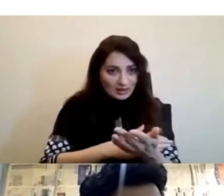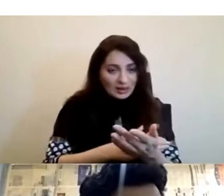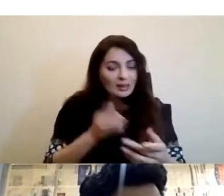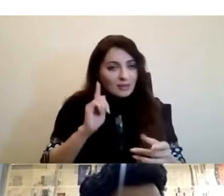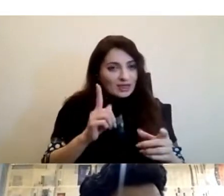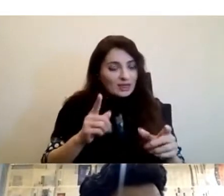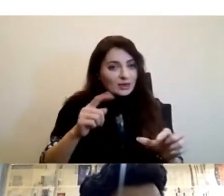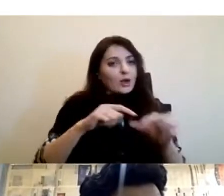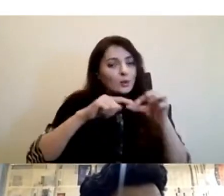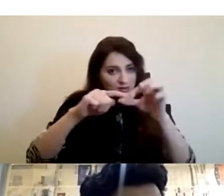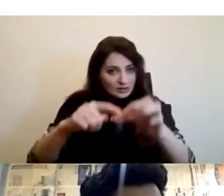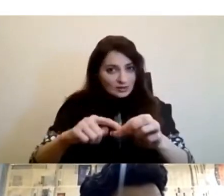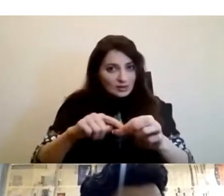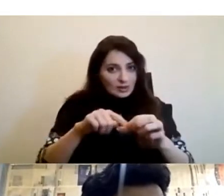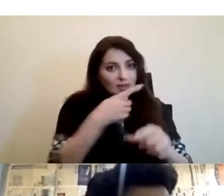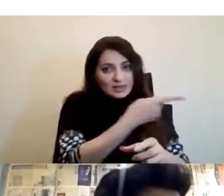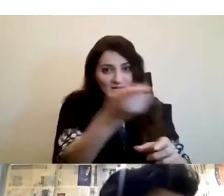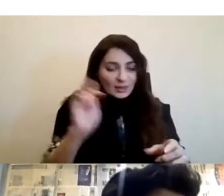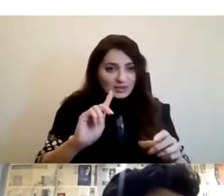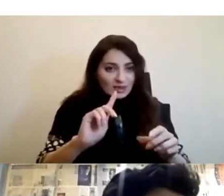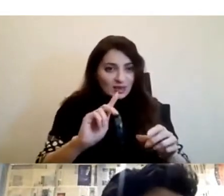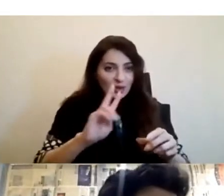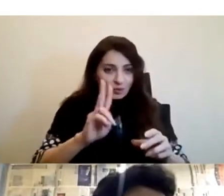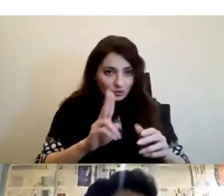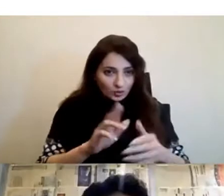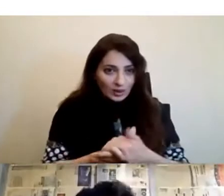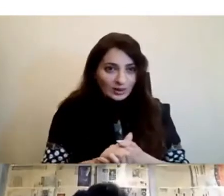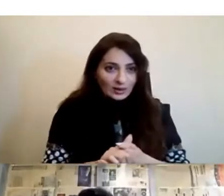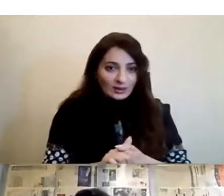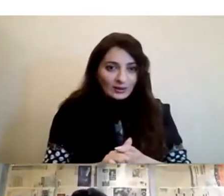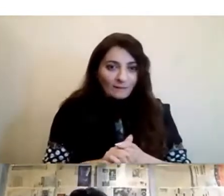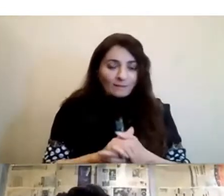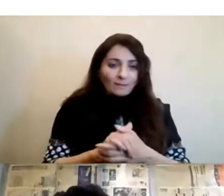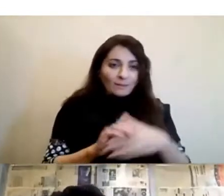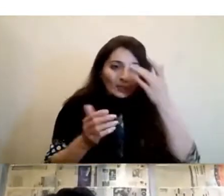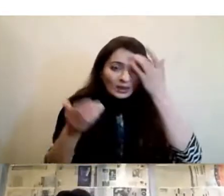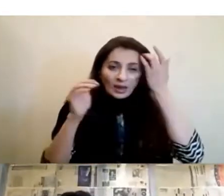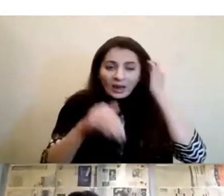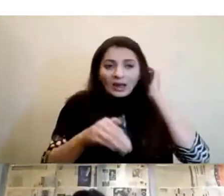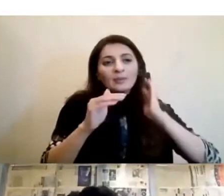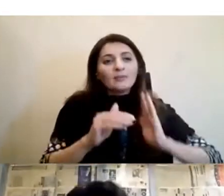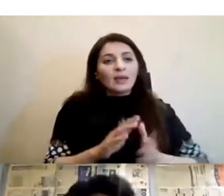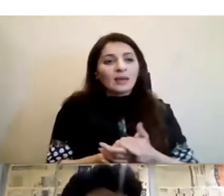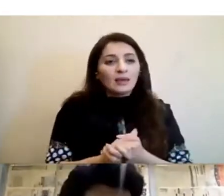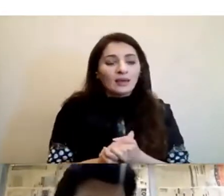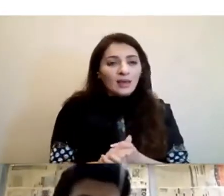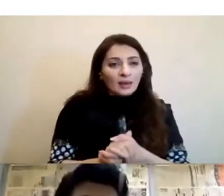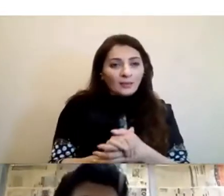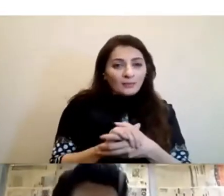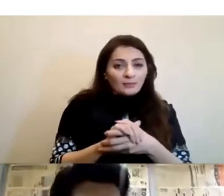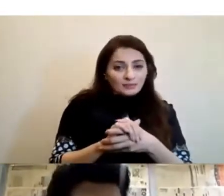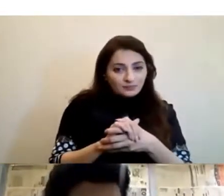panel. If we imagine a year from now, COVID is a thing of the past, fingers crossed,